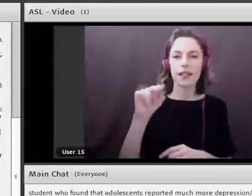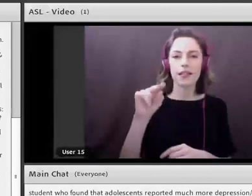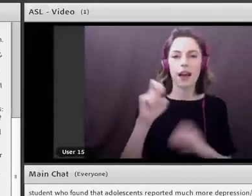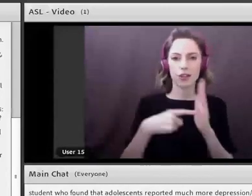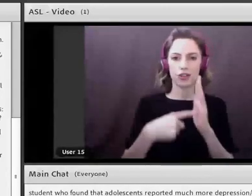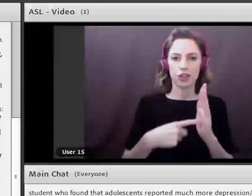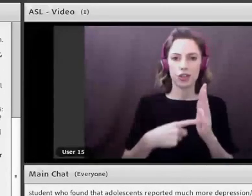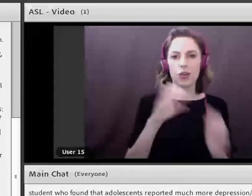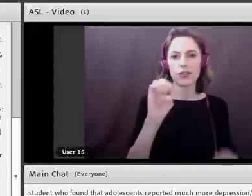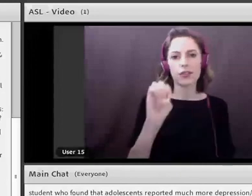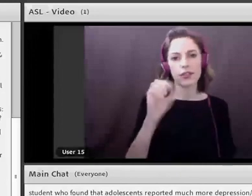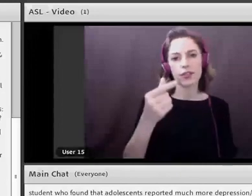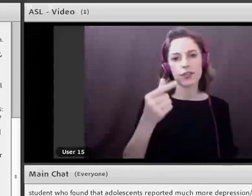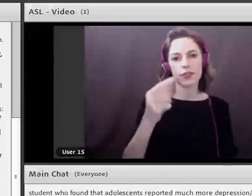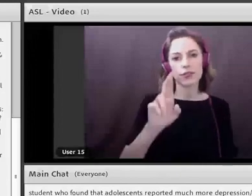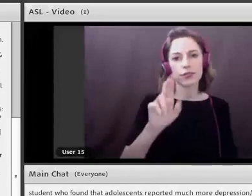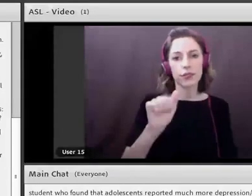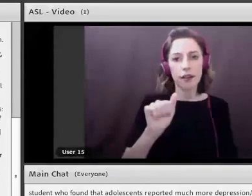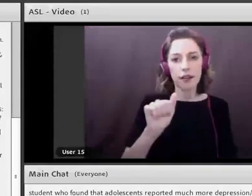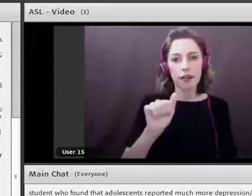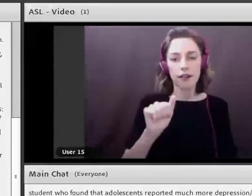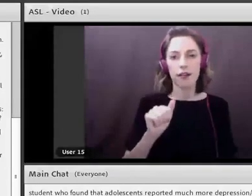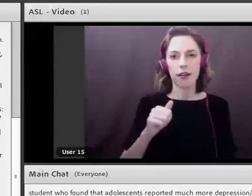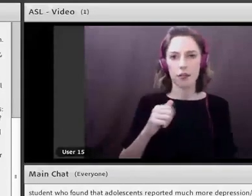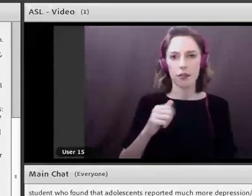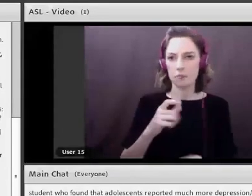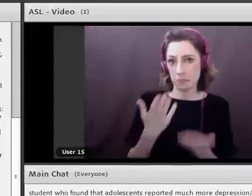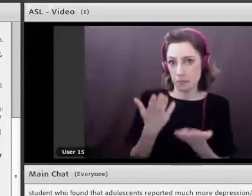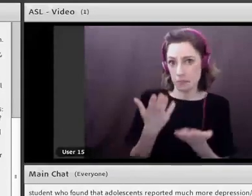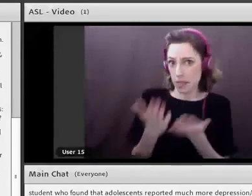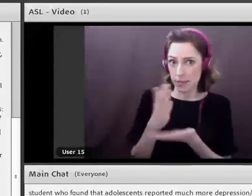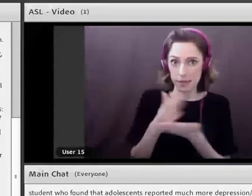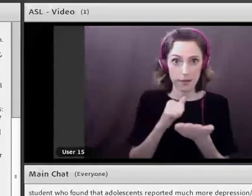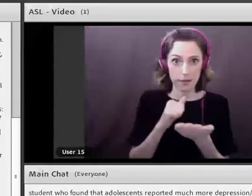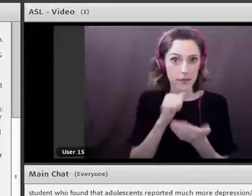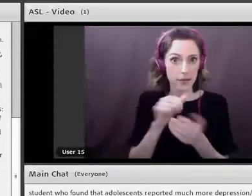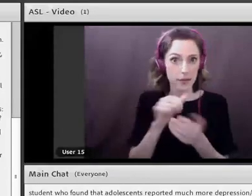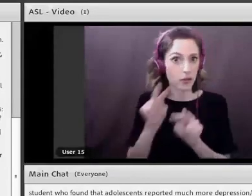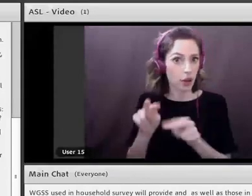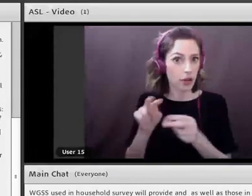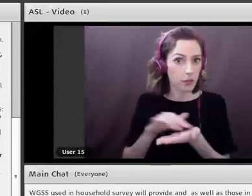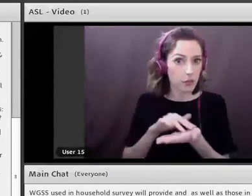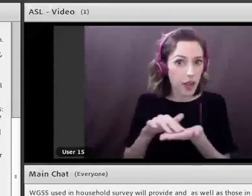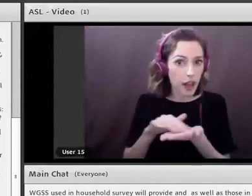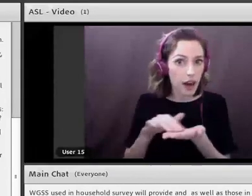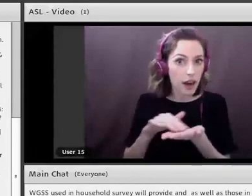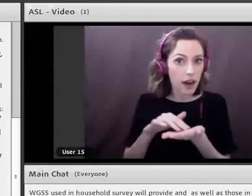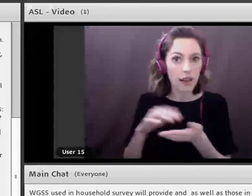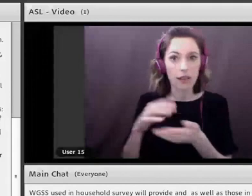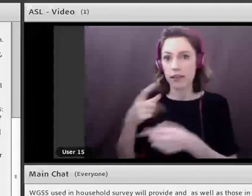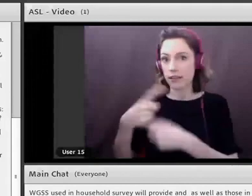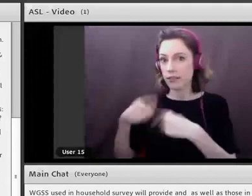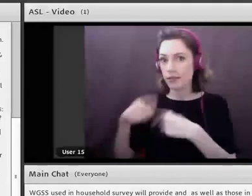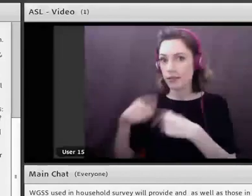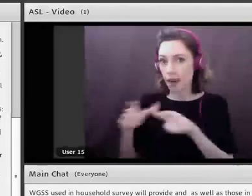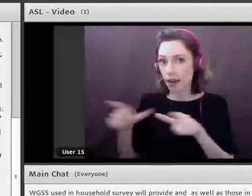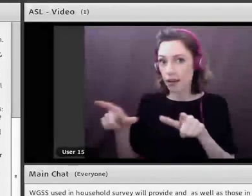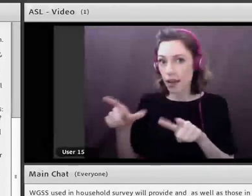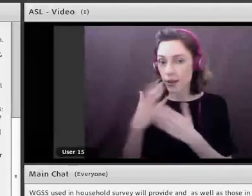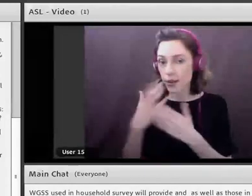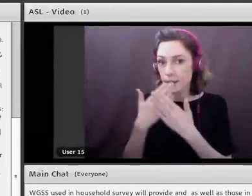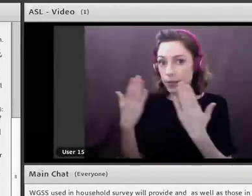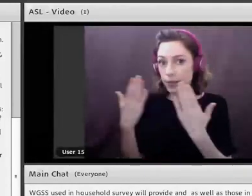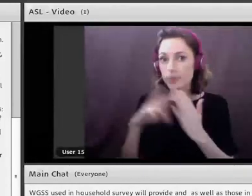aren't looking at maybe Braille or sign language. So there are some weaknesses in what we currently have. So that's really